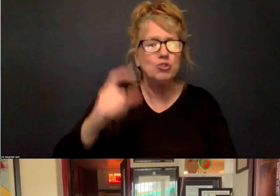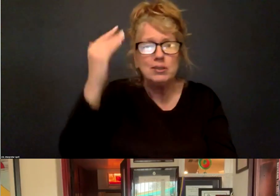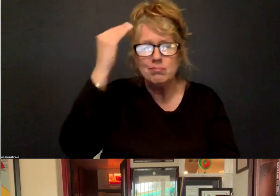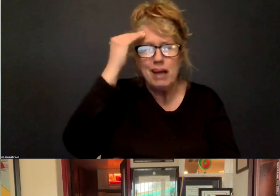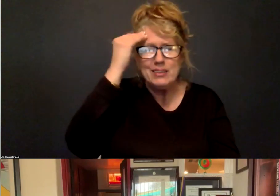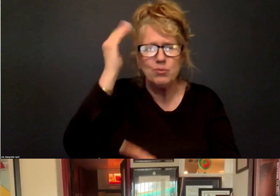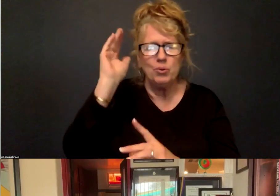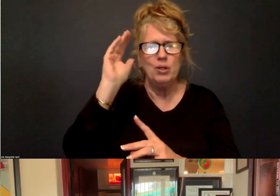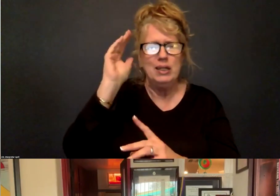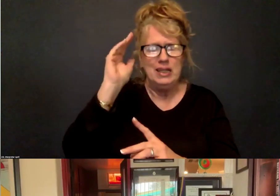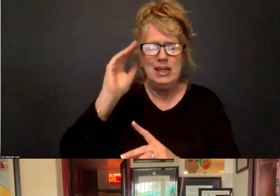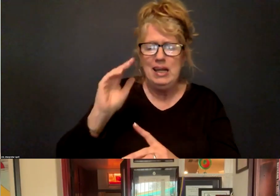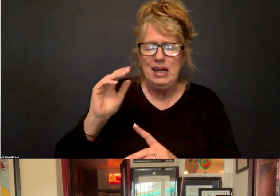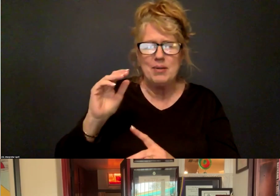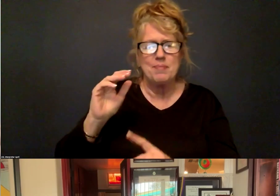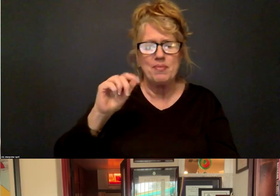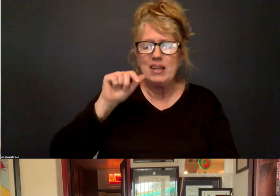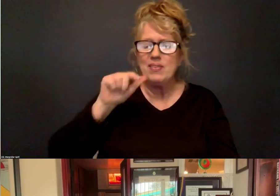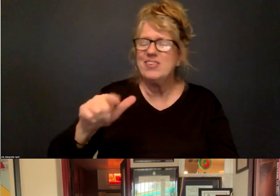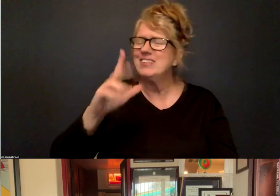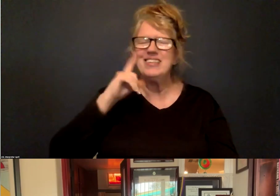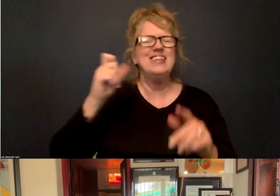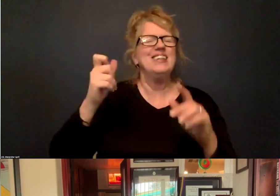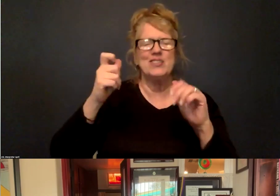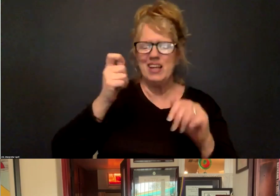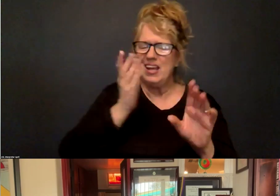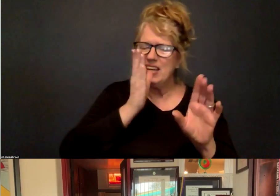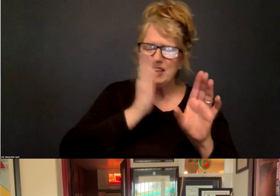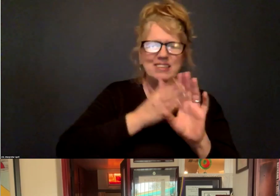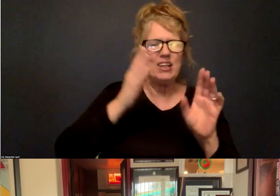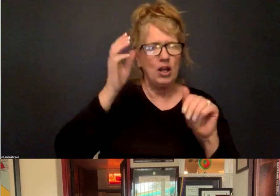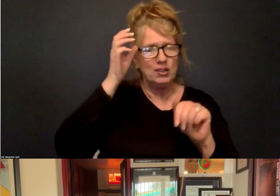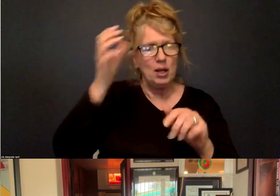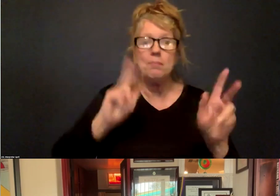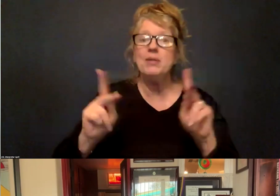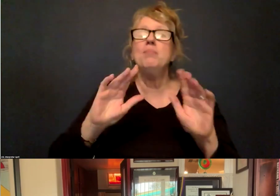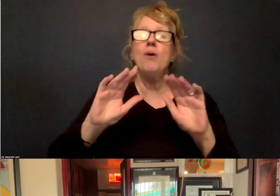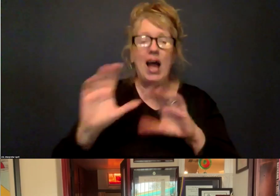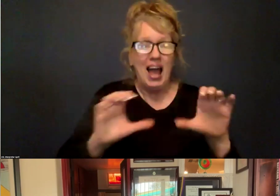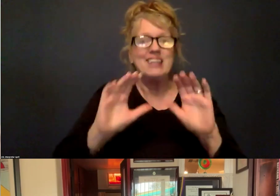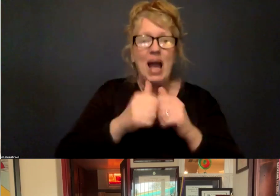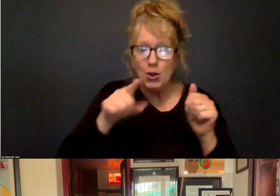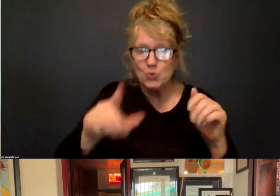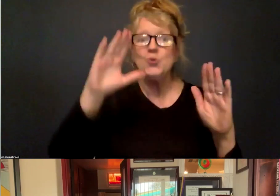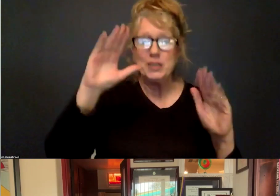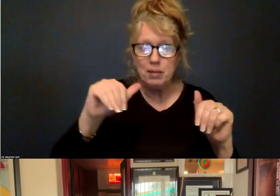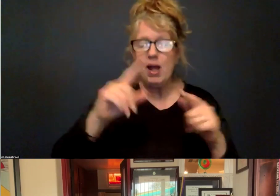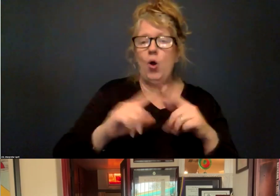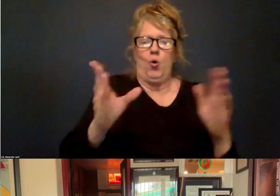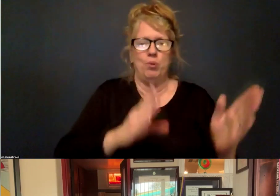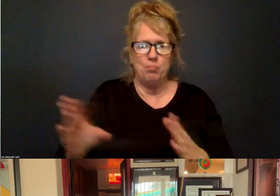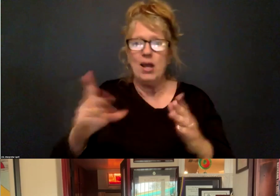that this is a classic psychology concept that people act in the way that you expect them or prepare for them to